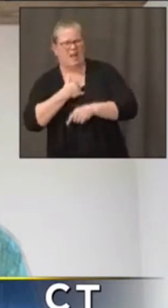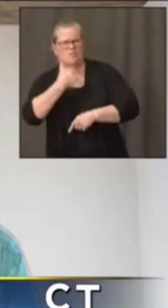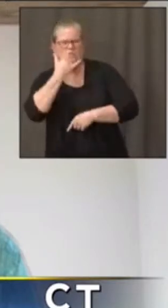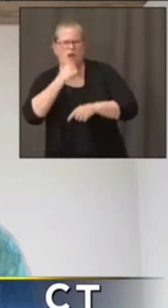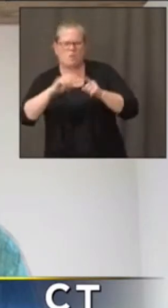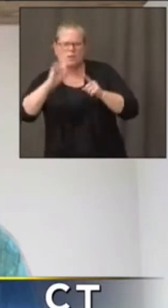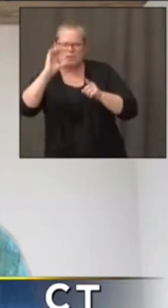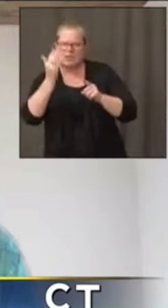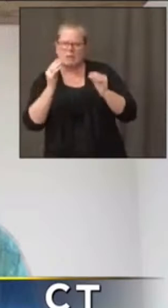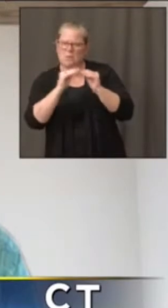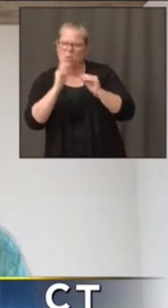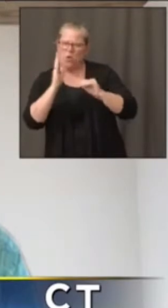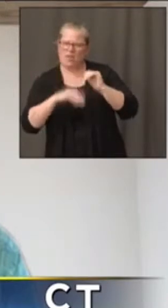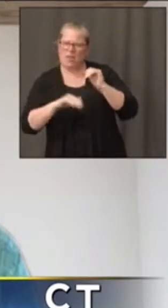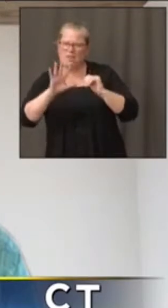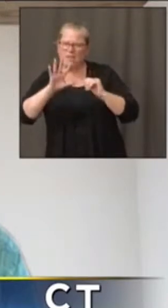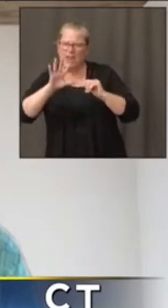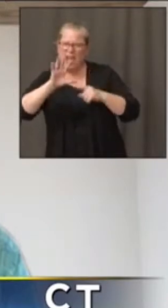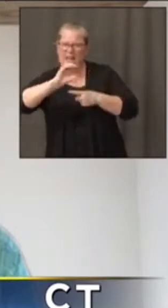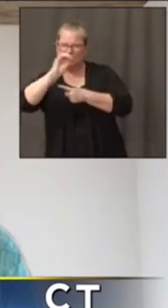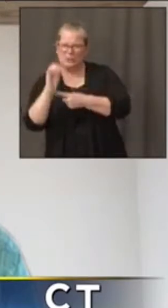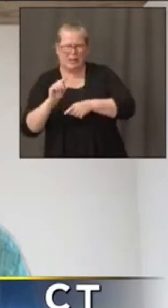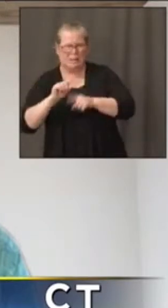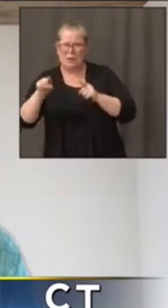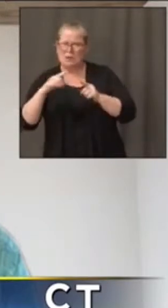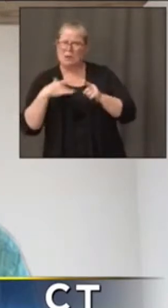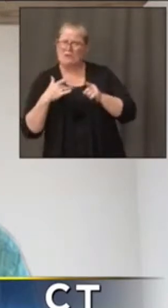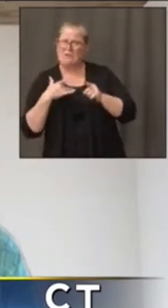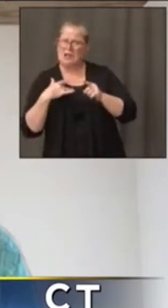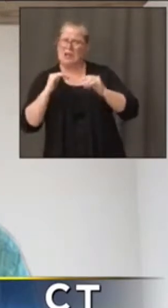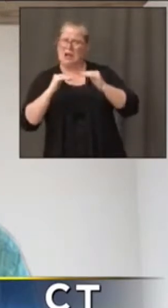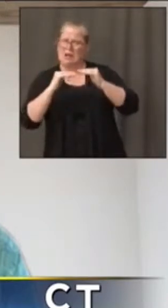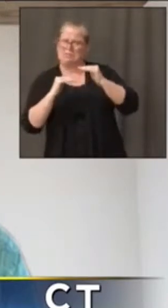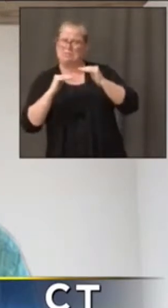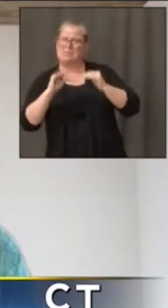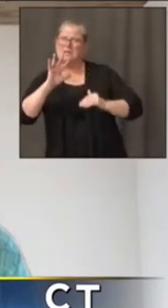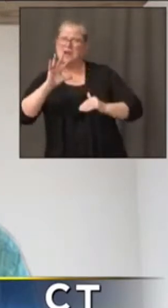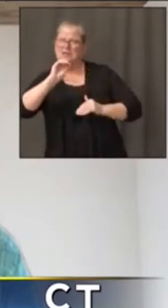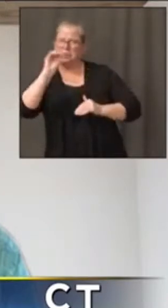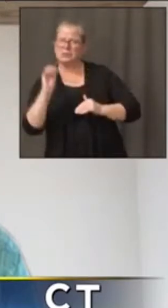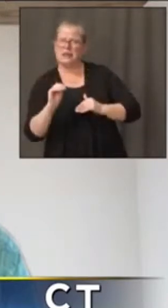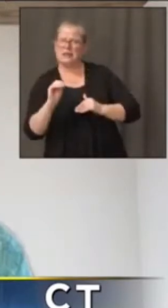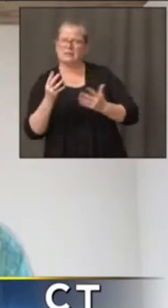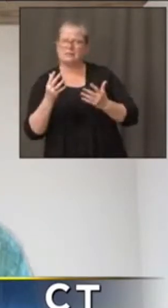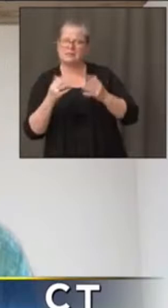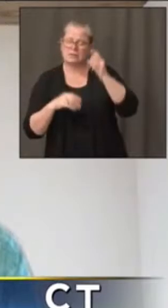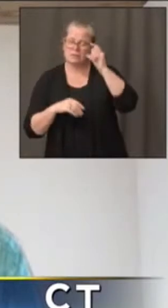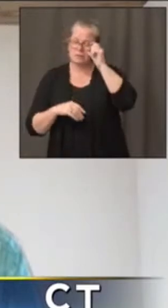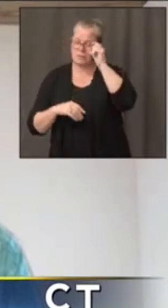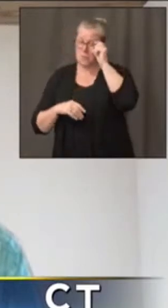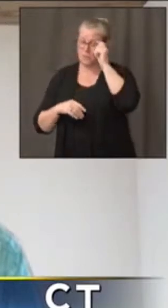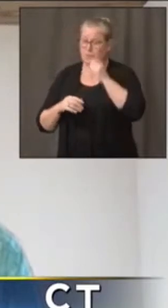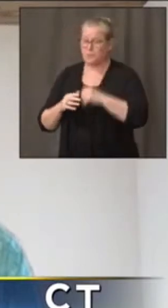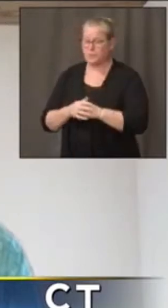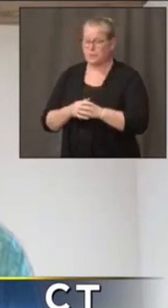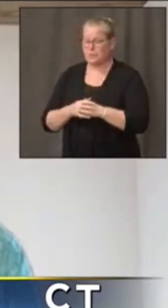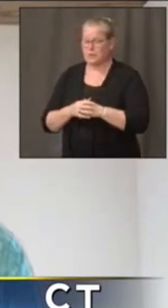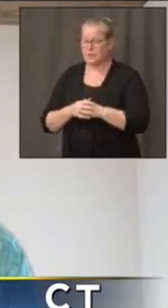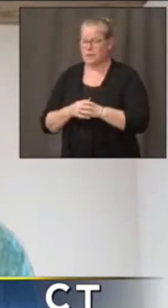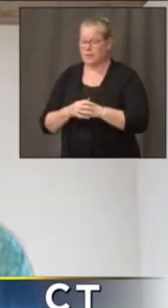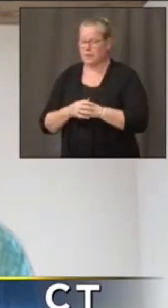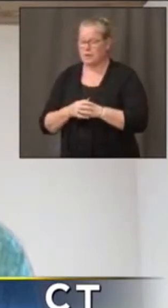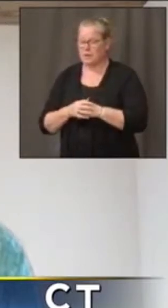more than 5% but you don't think so well 10% of the population is a lot